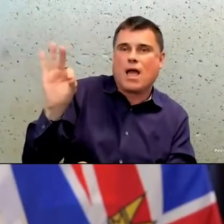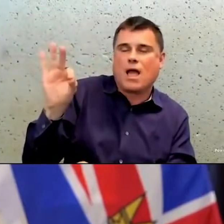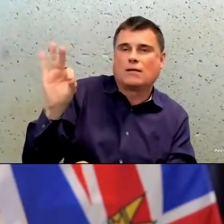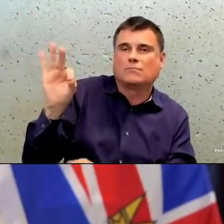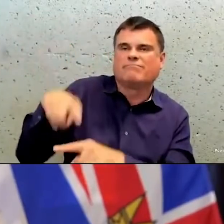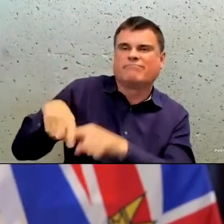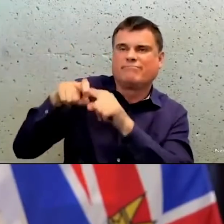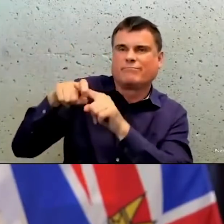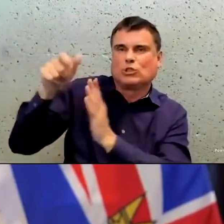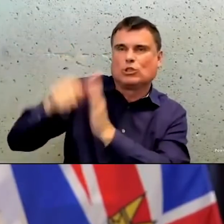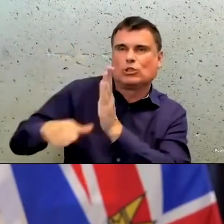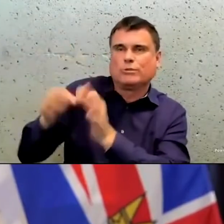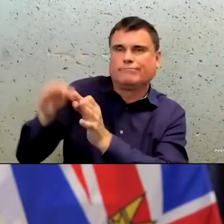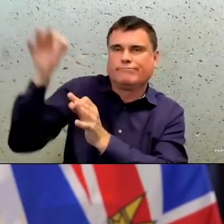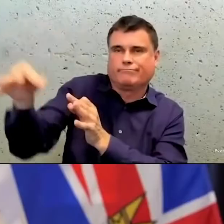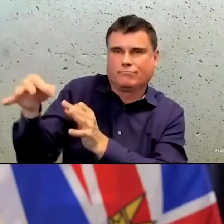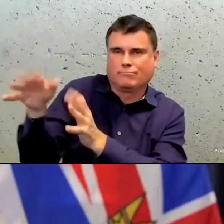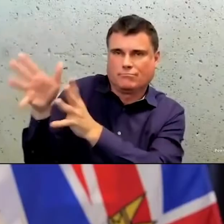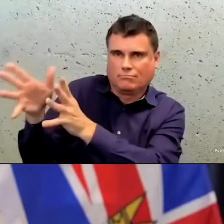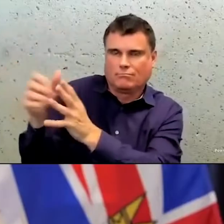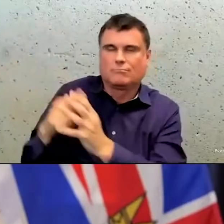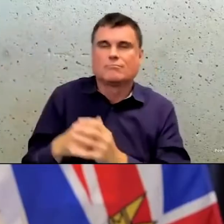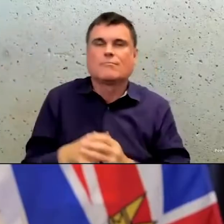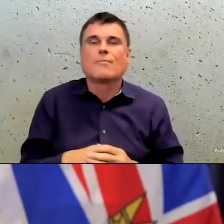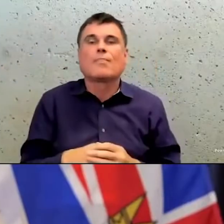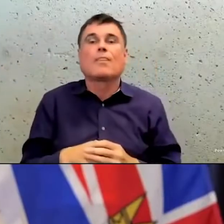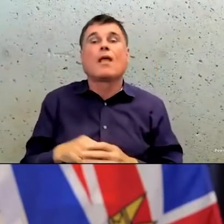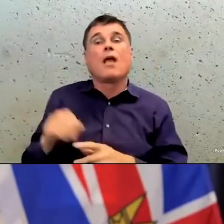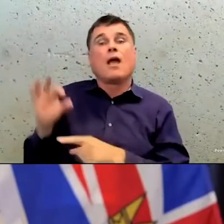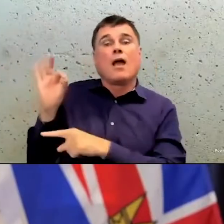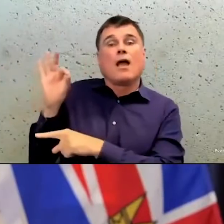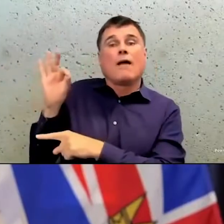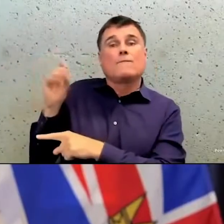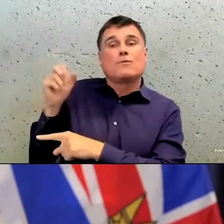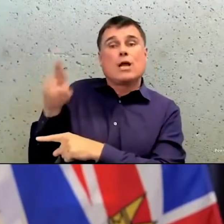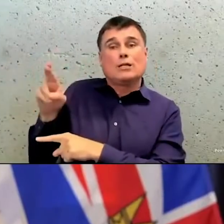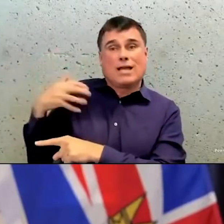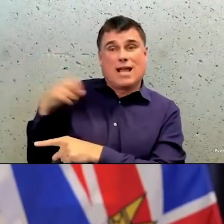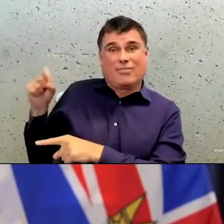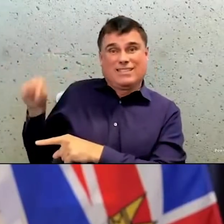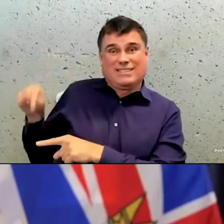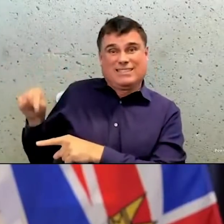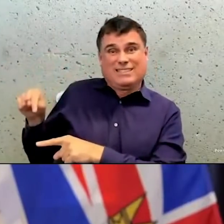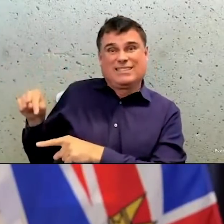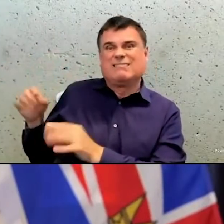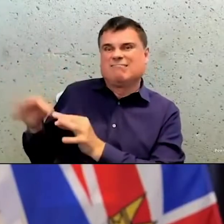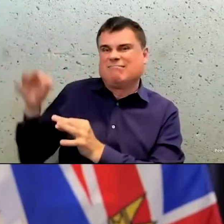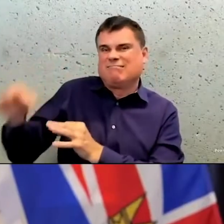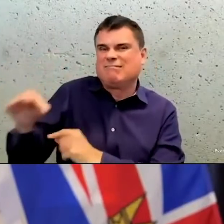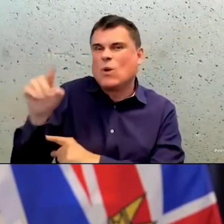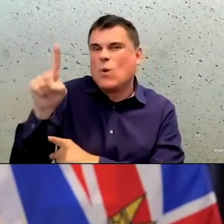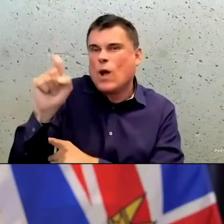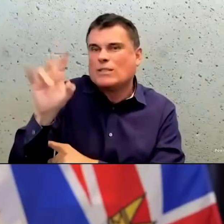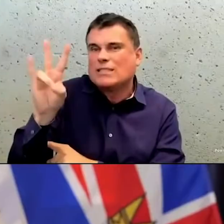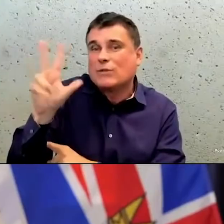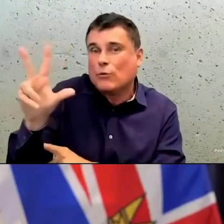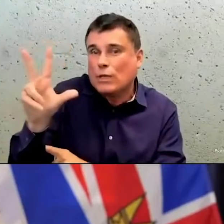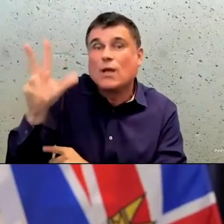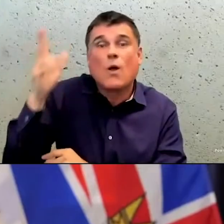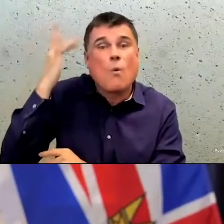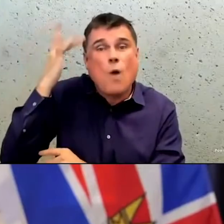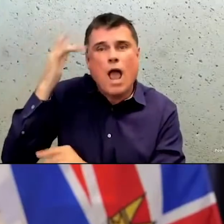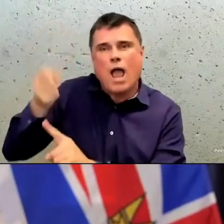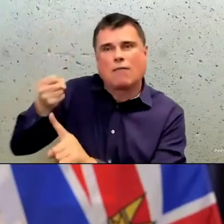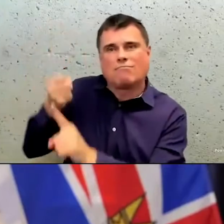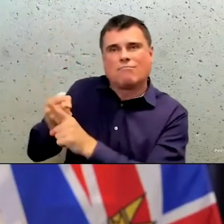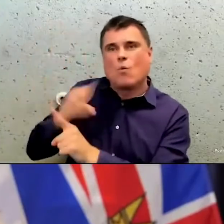hospitals: Abbotsford Regional, Chilliwack General, Langley Memorial, Ridge Meadows, and Surrey Memorial Hospitals. That means cumulatively from